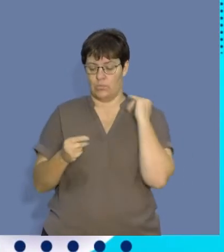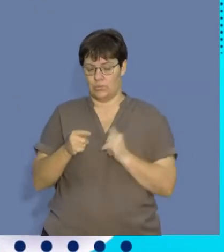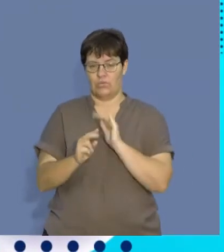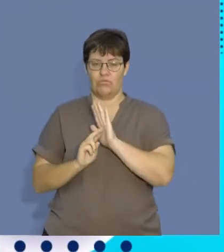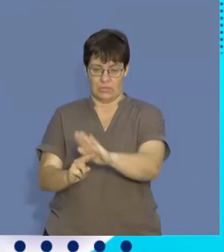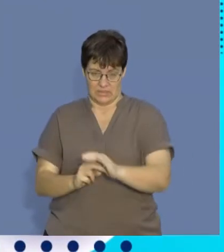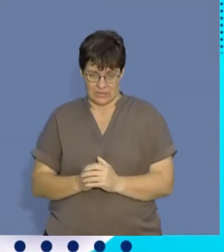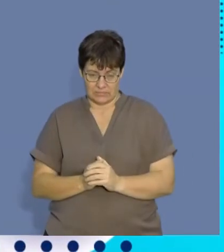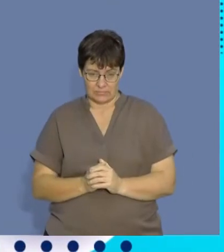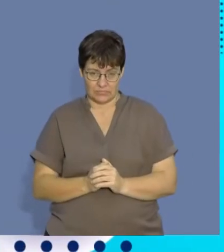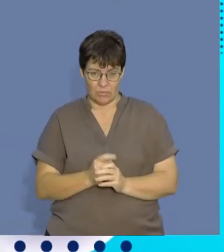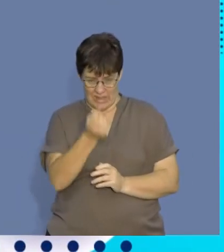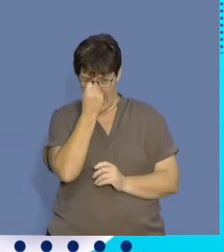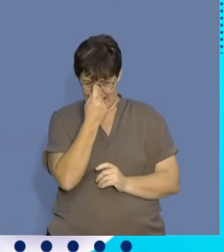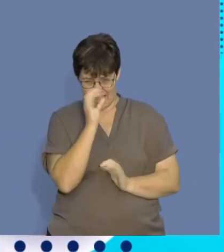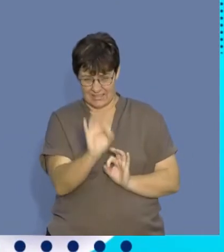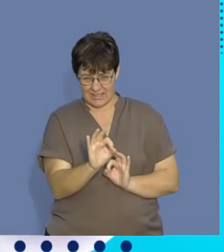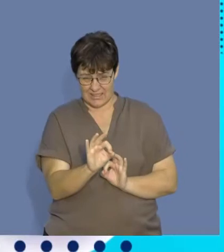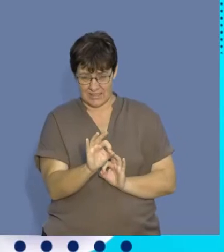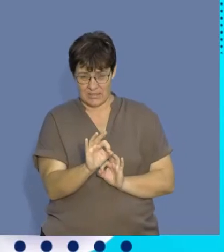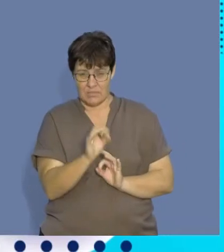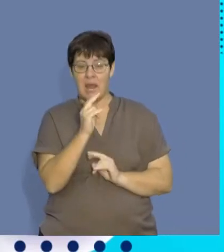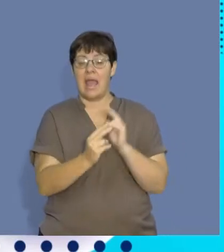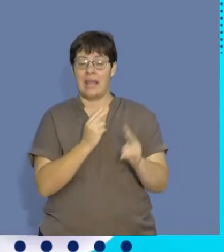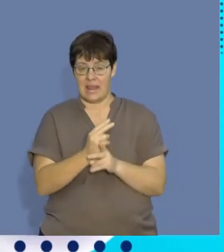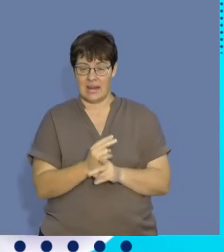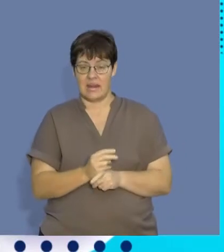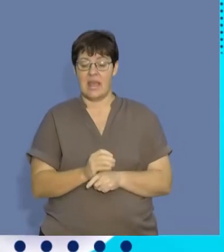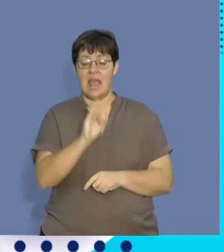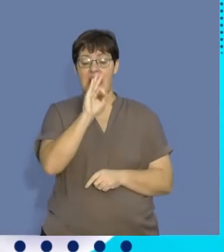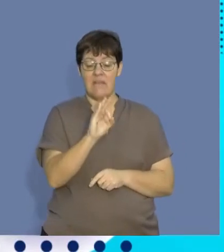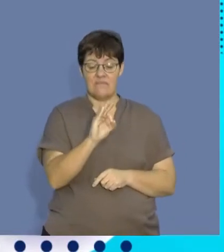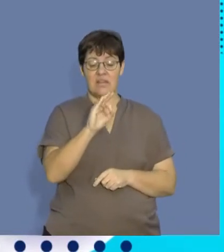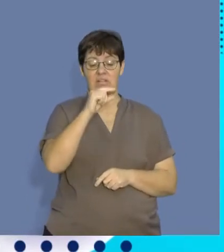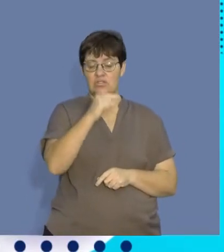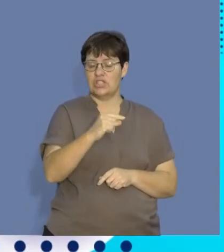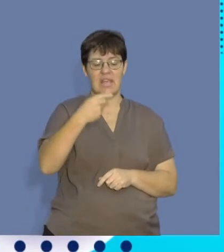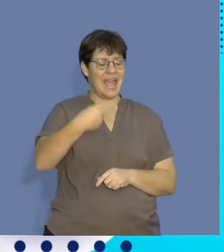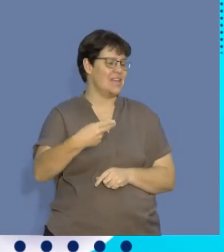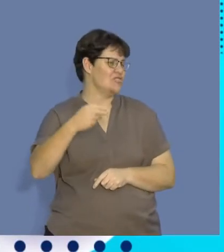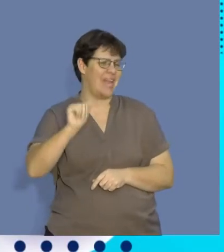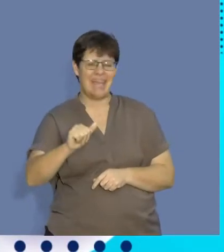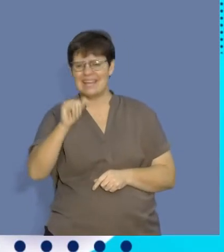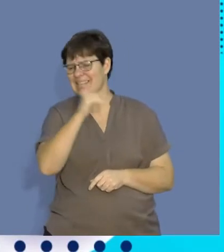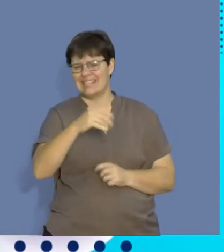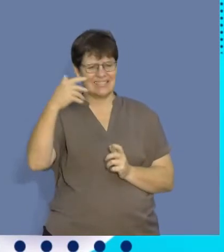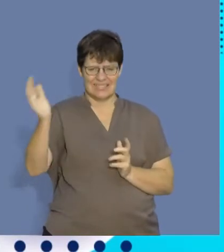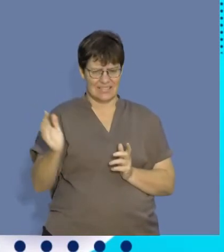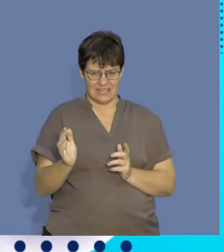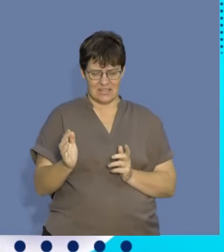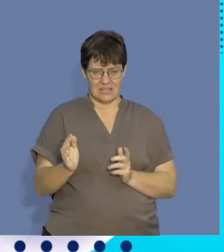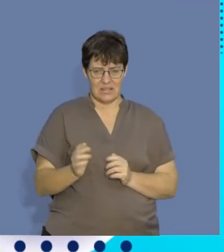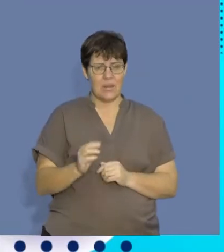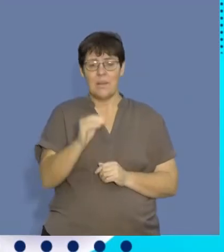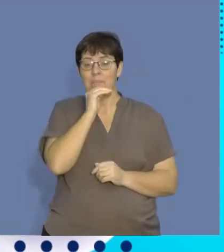value. So please understand this. I will repeat. F, G, H, A, Z do not